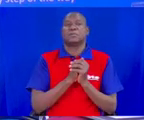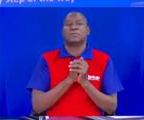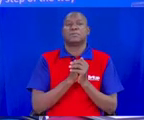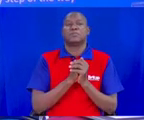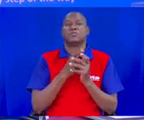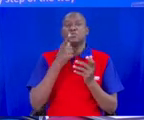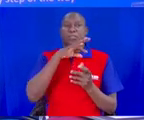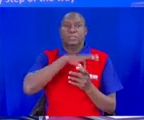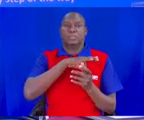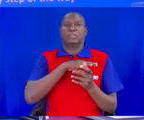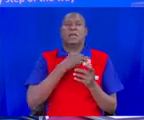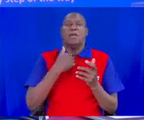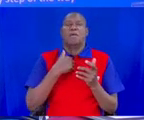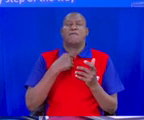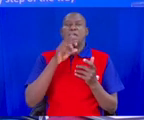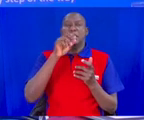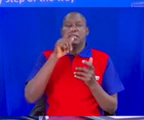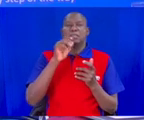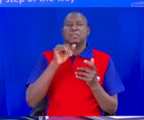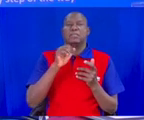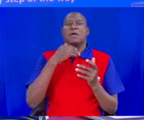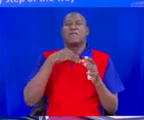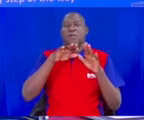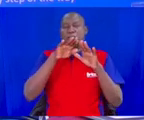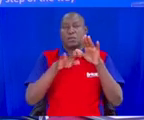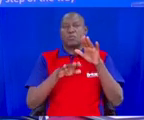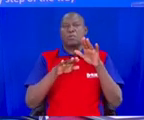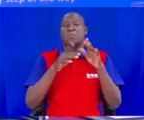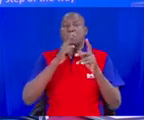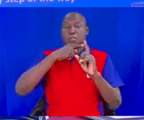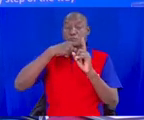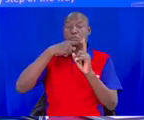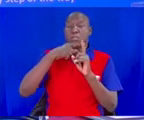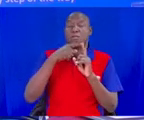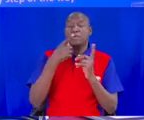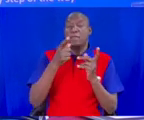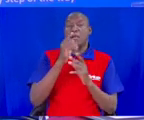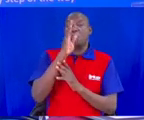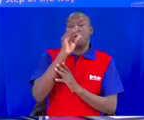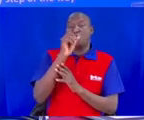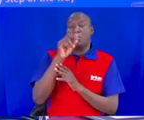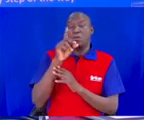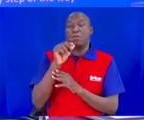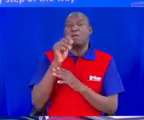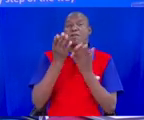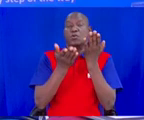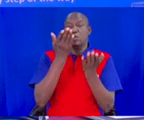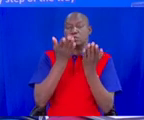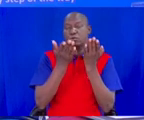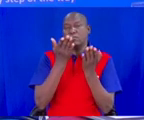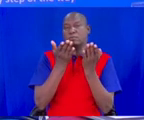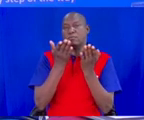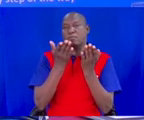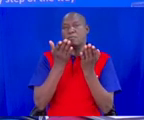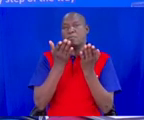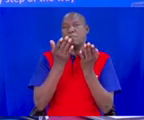interest rates really come down, which has been very positive, strangely enough, in as far as bond valuations